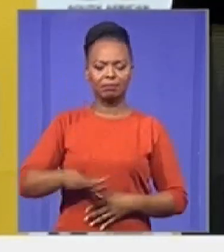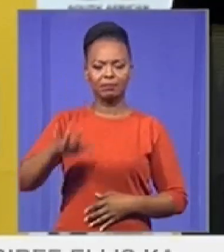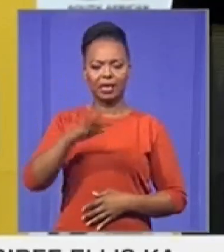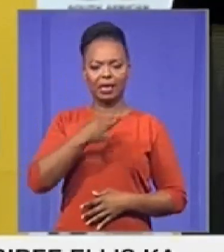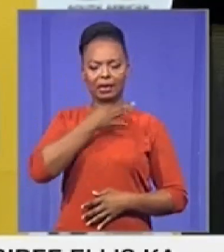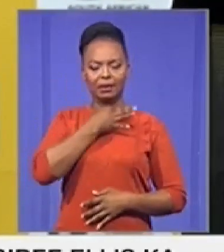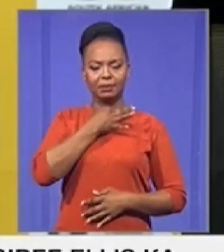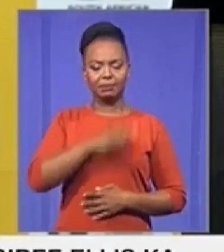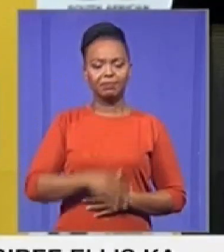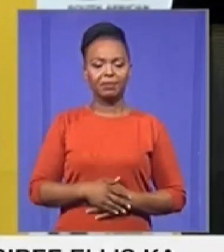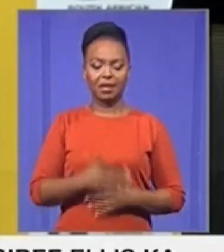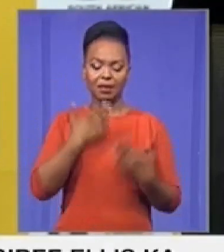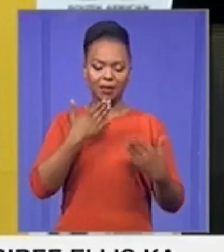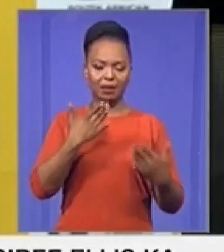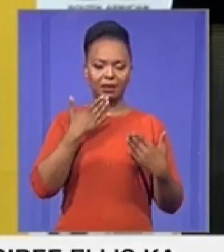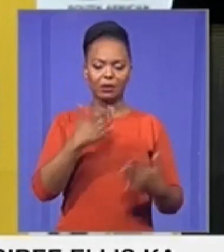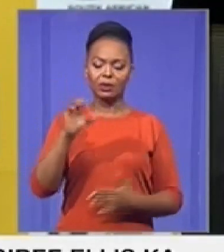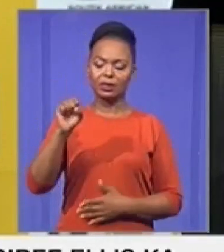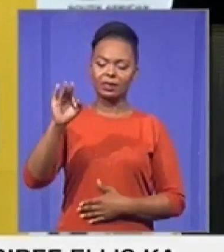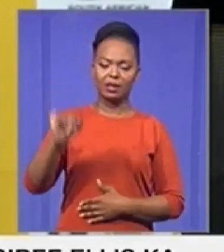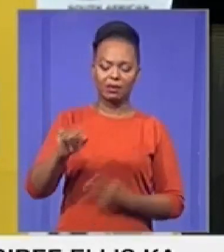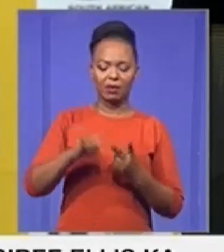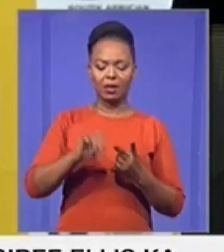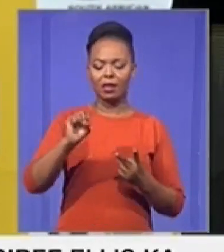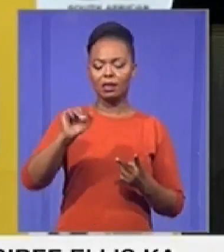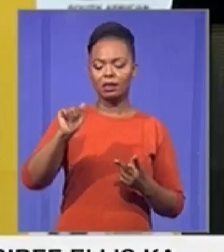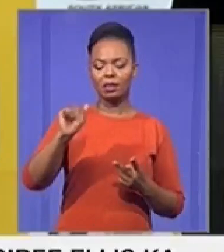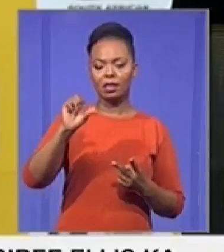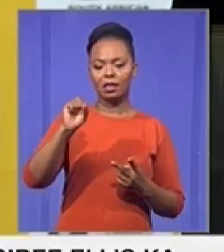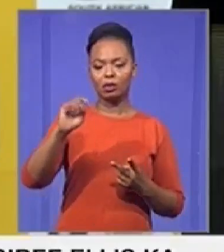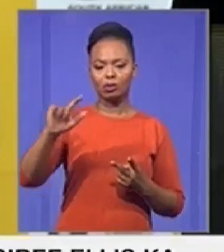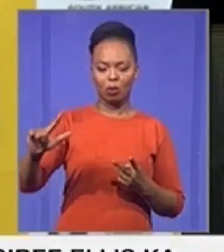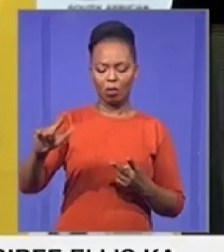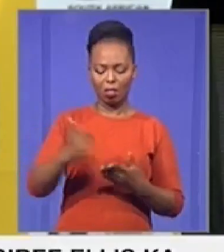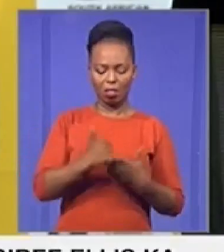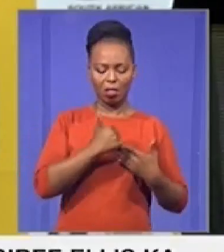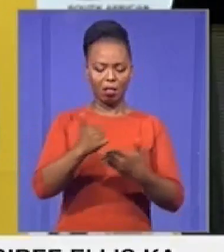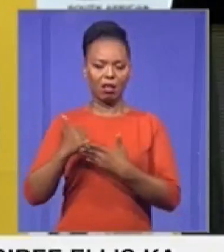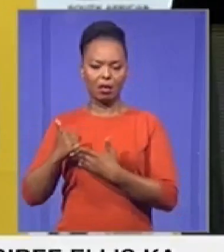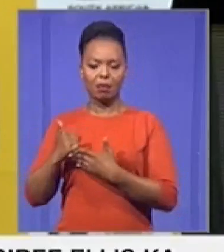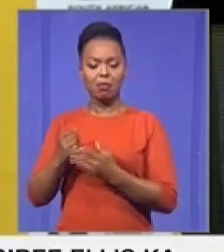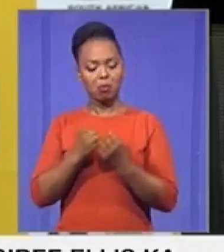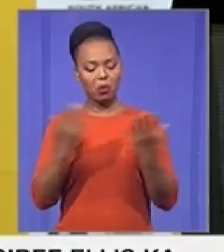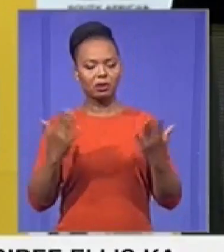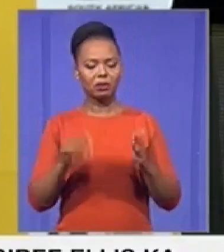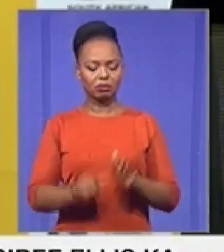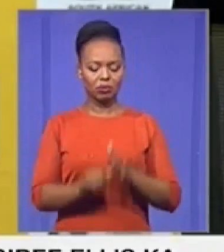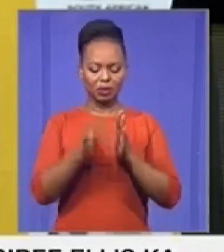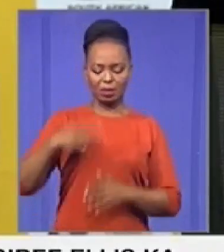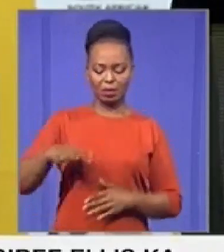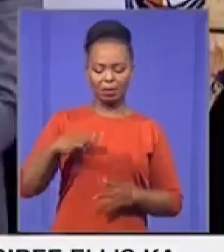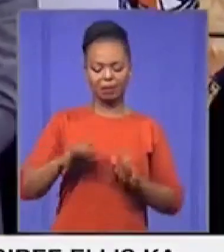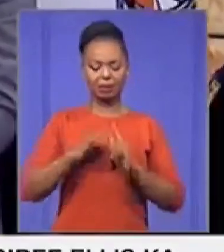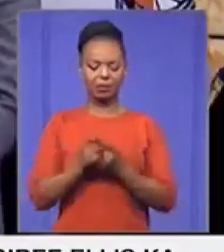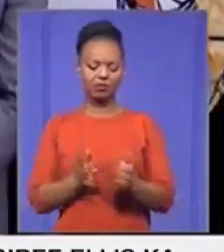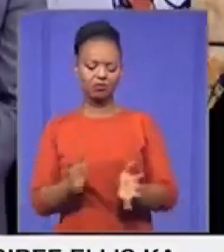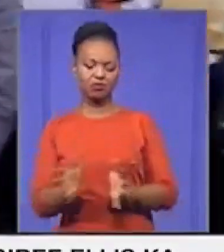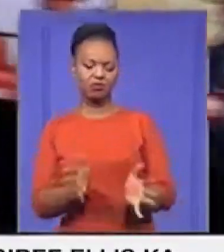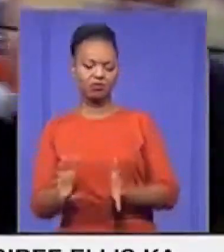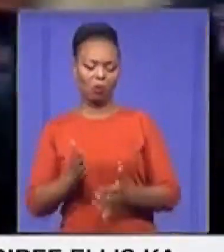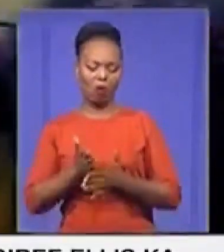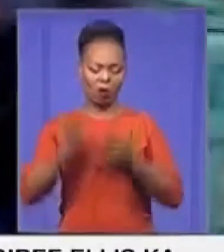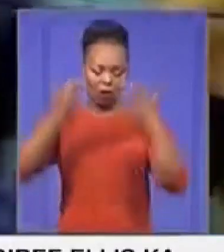thank you to SAFA for the support they've given, to Cecil for the support, but most importantly to the Banyana players and the staff for the work that they've put in.